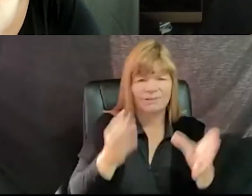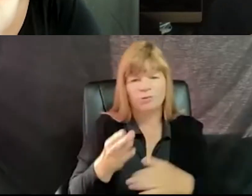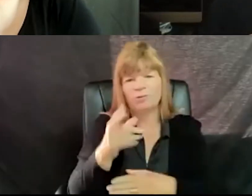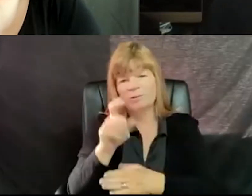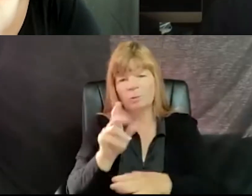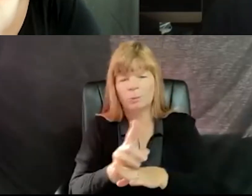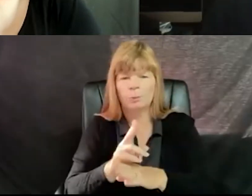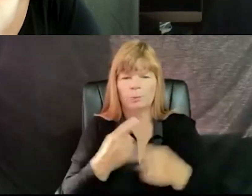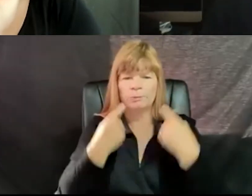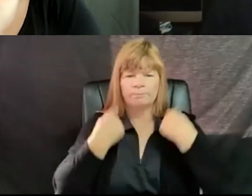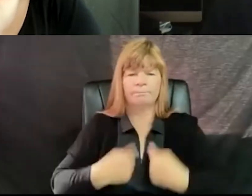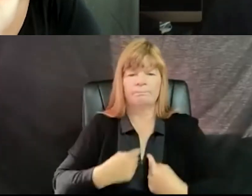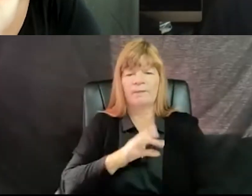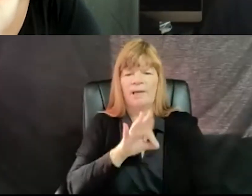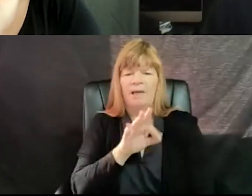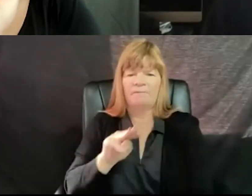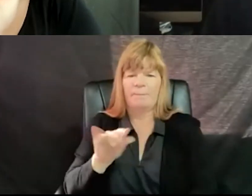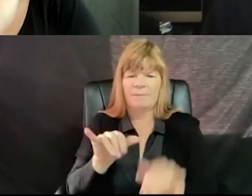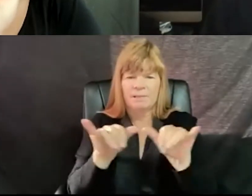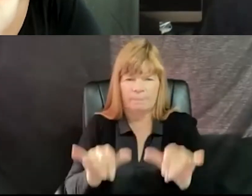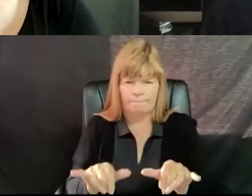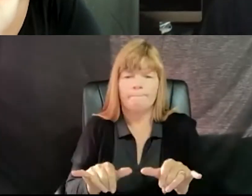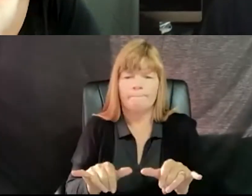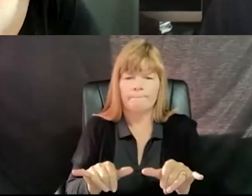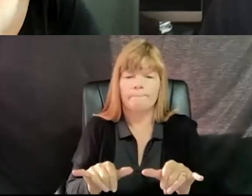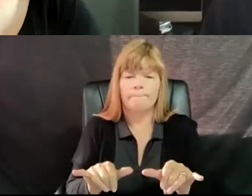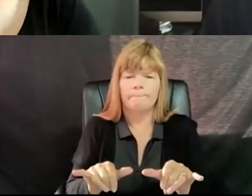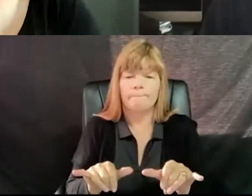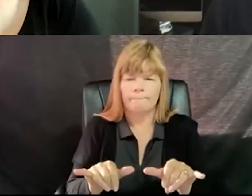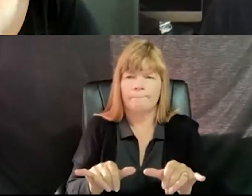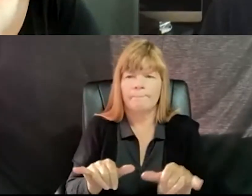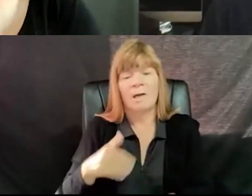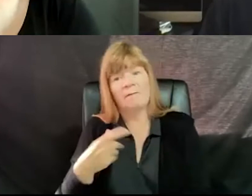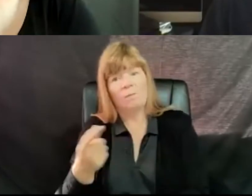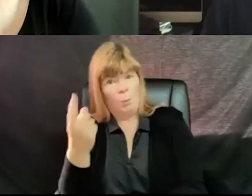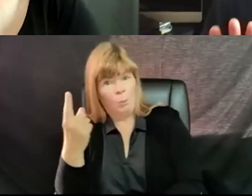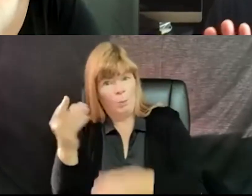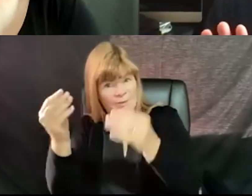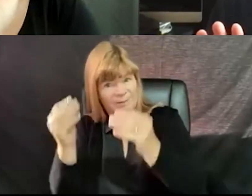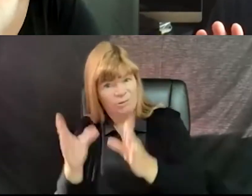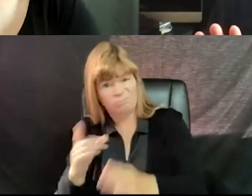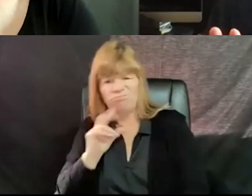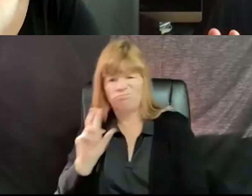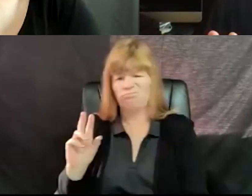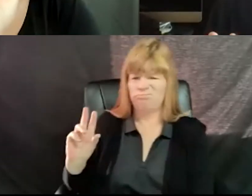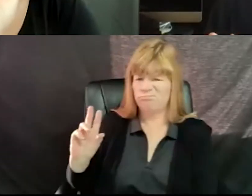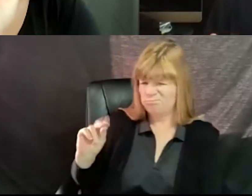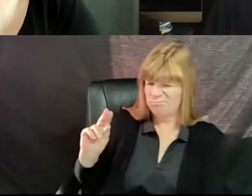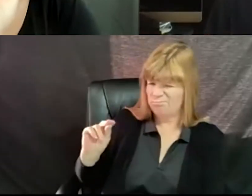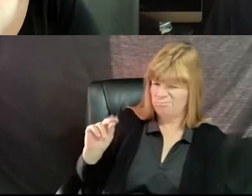FM system. And I had one teacher that said no.